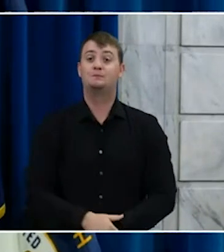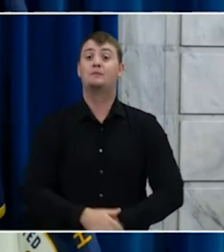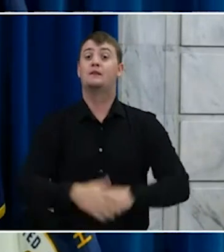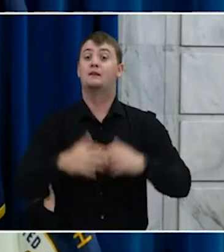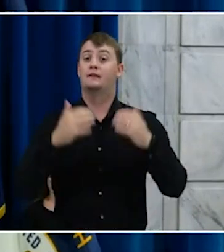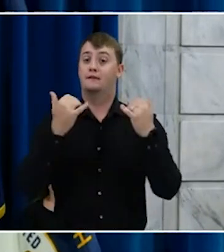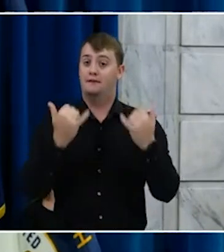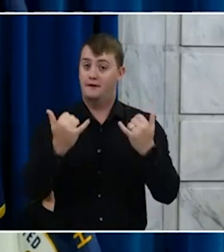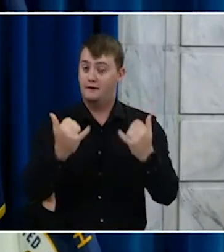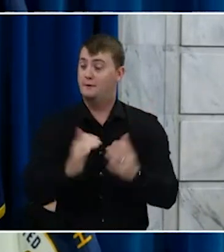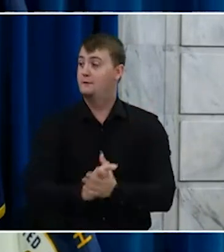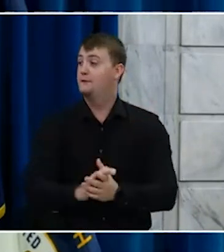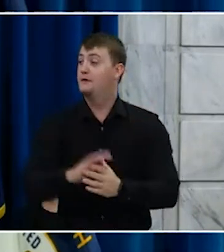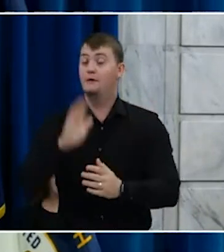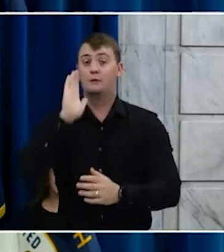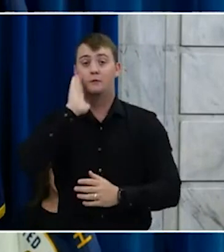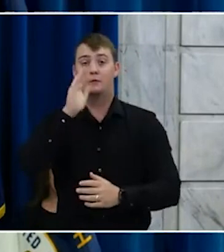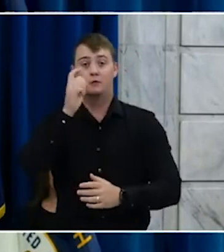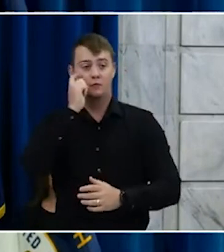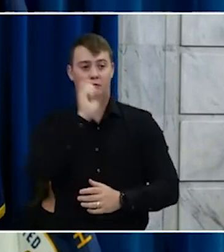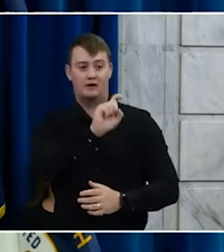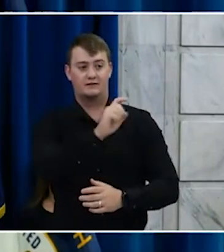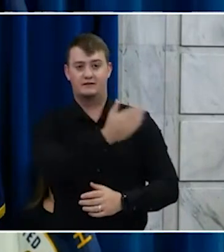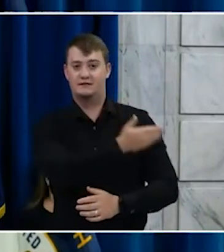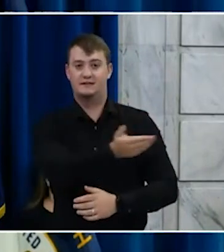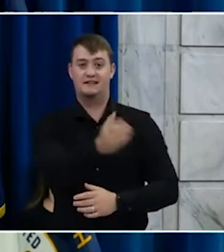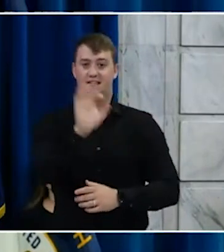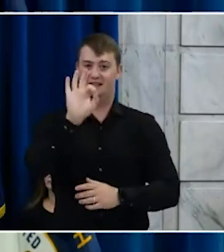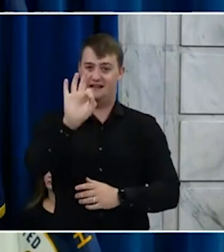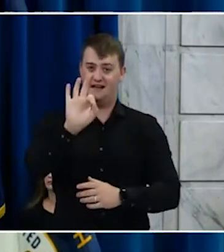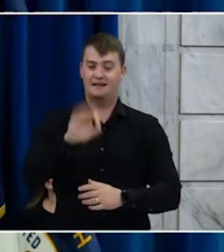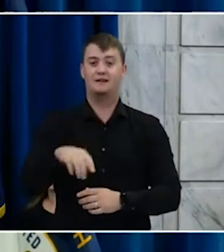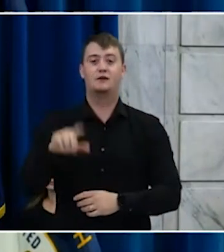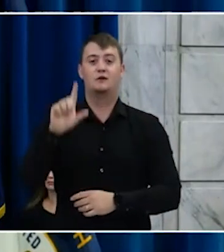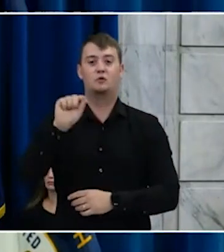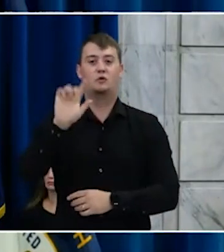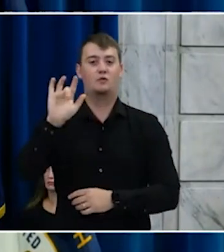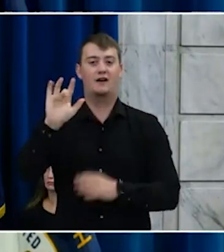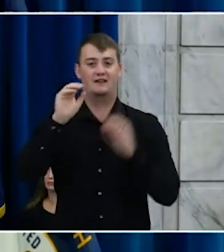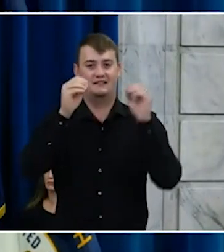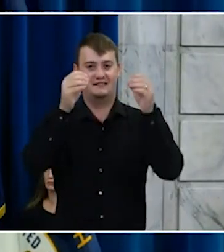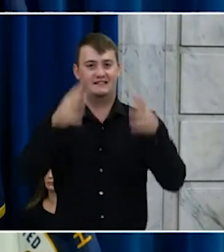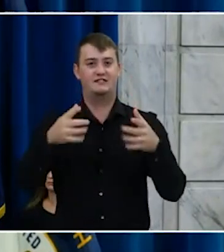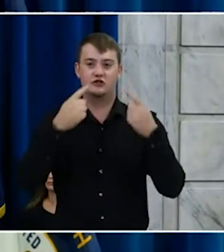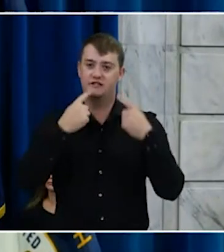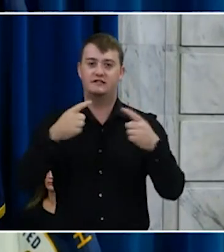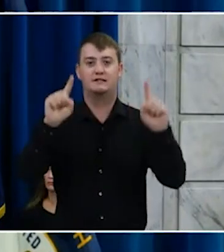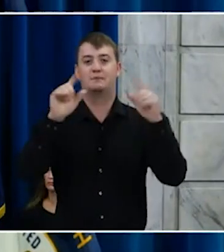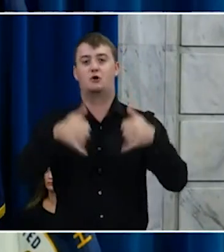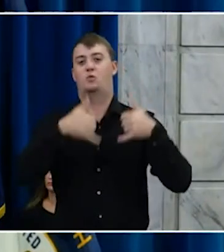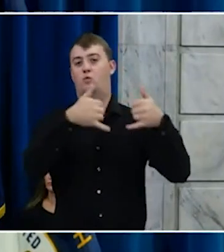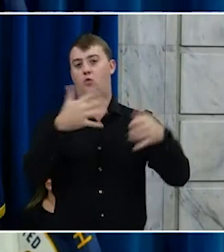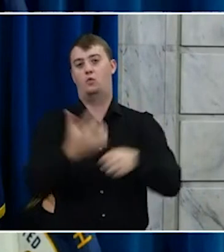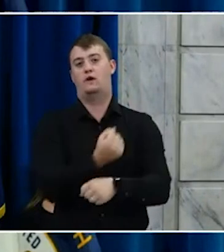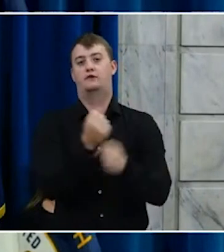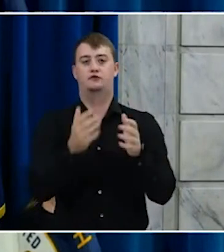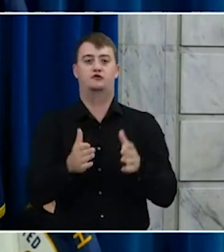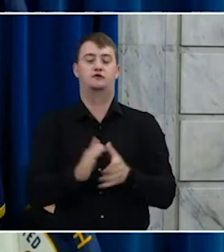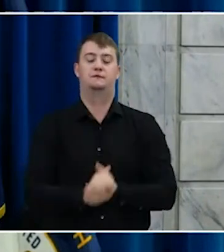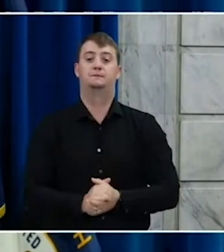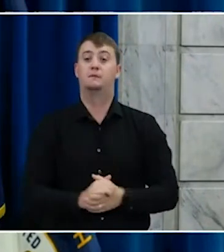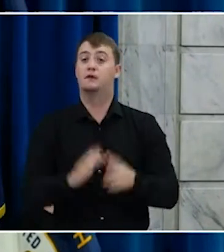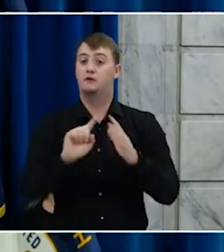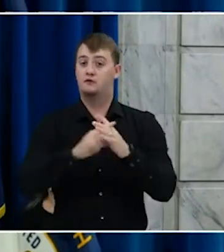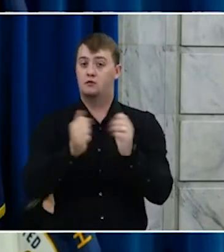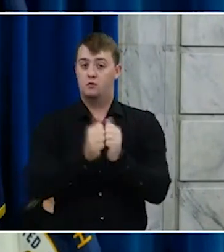Now, we're going to recognize the 9 2025 Kentucky Teacher Achievement Award winners. We